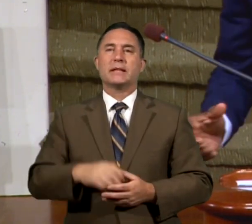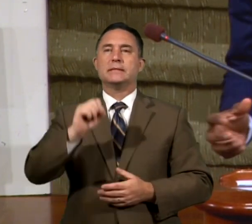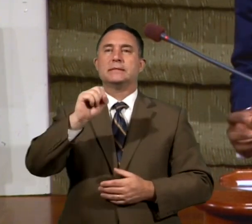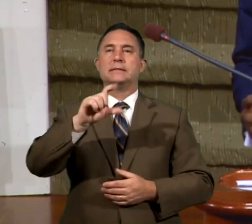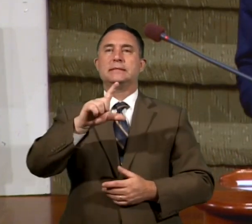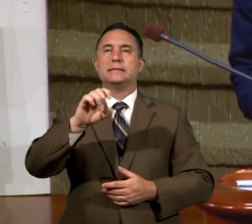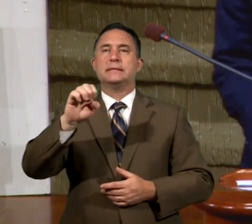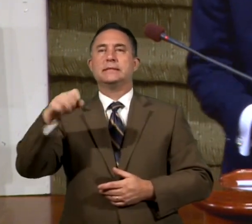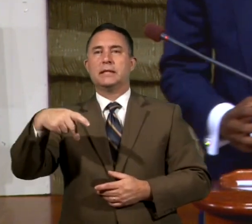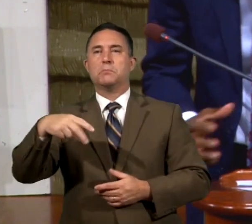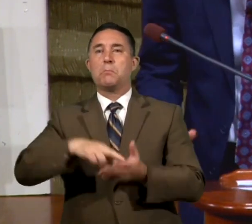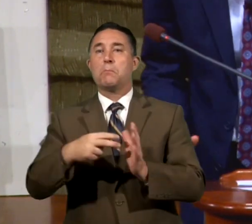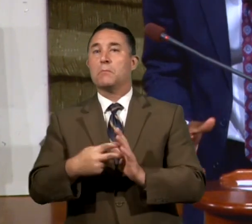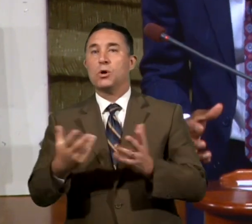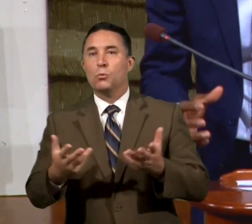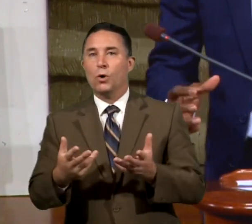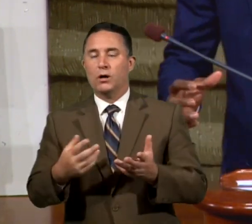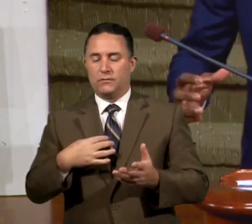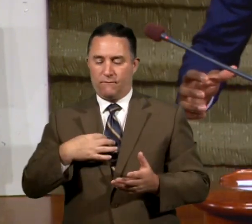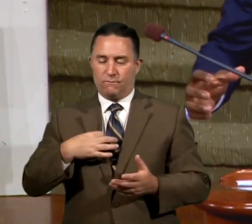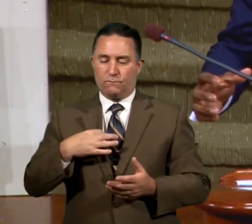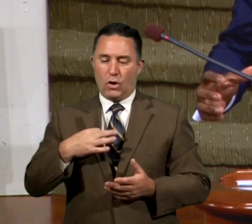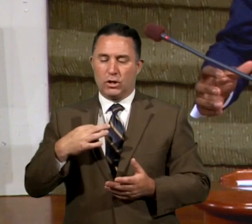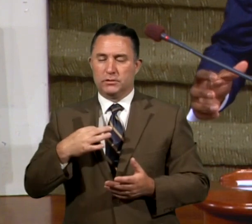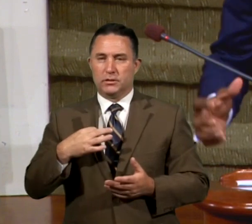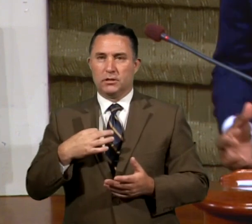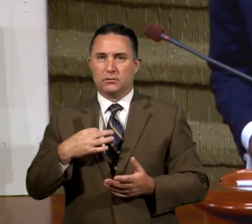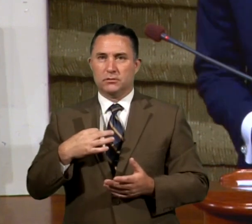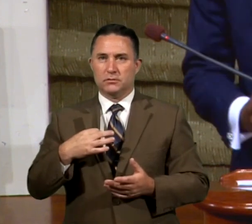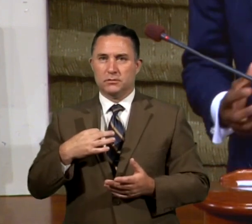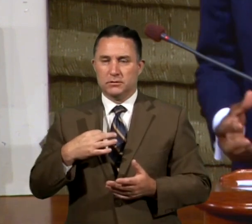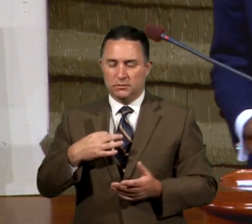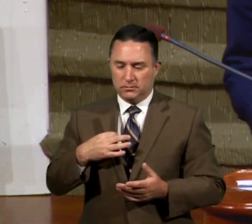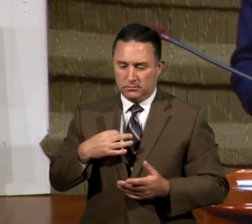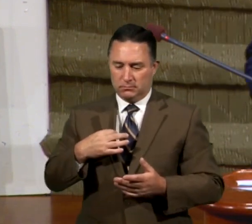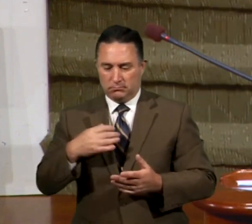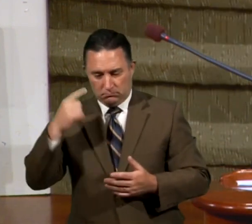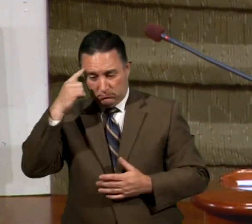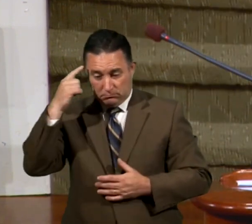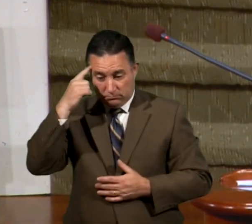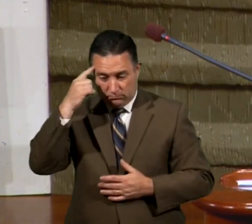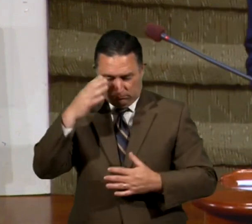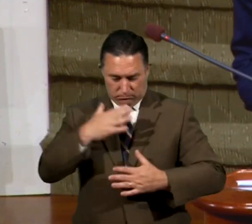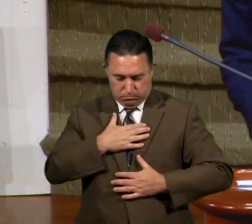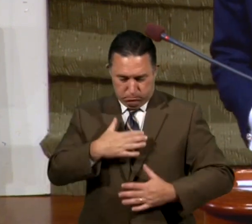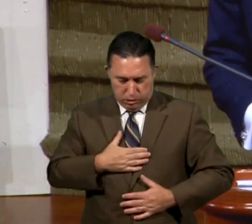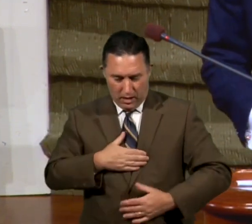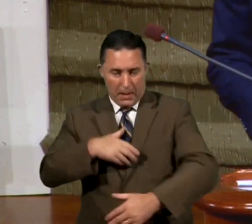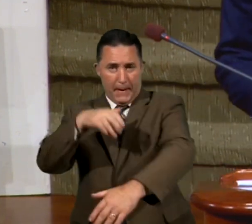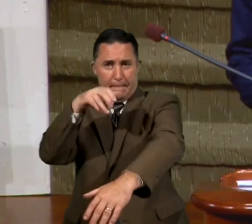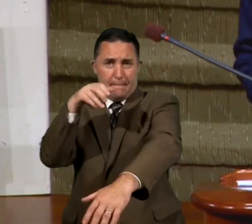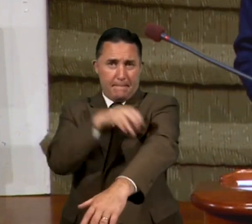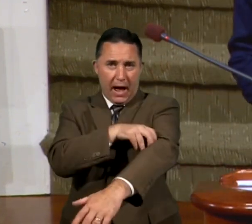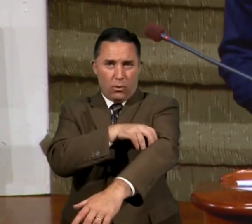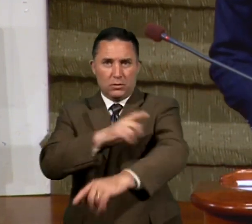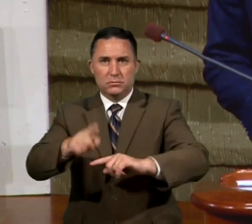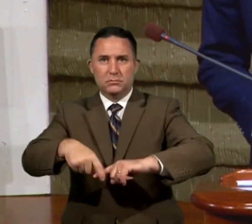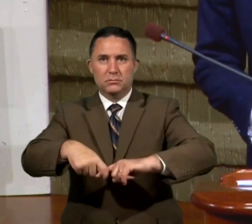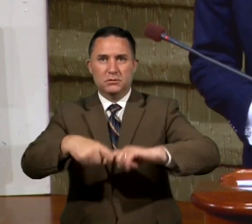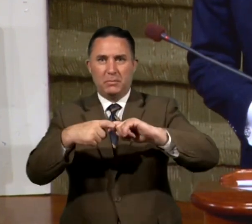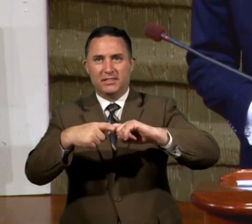Sleep means the state in which a voluntary exertion of mental and corporal powers is